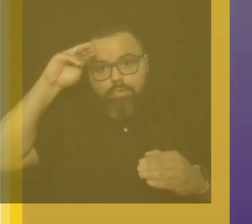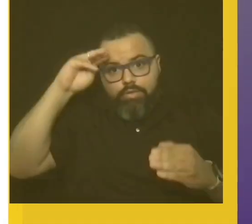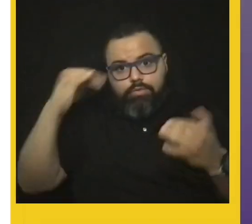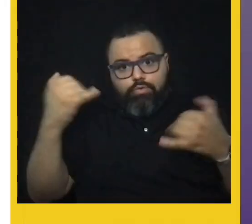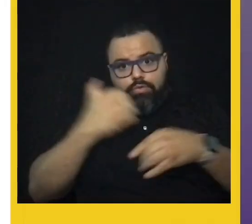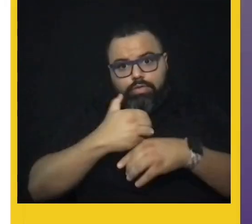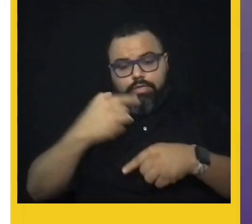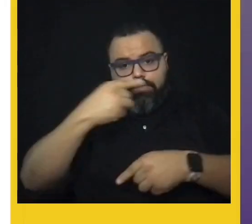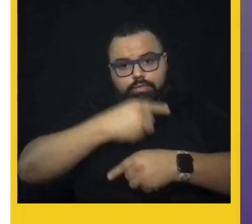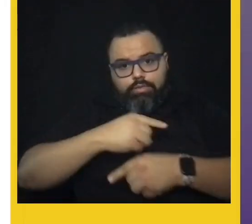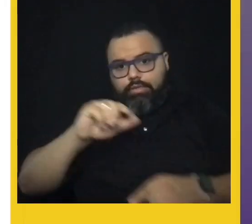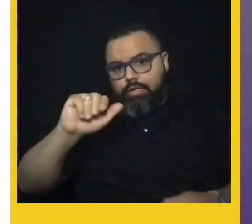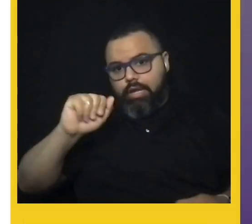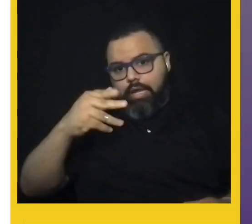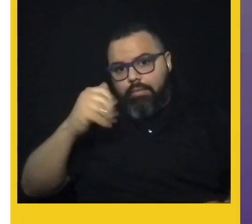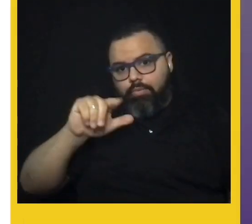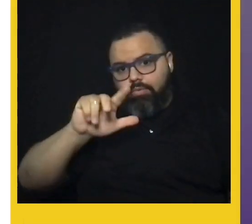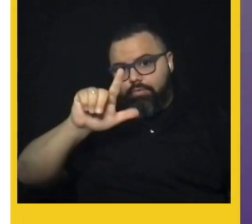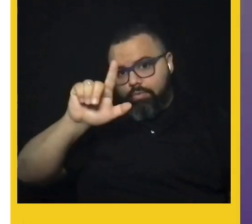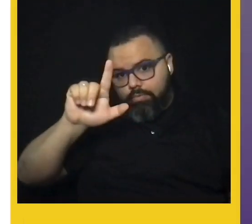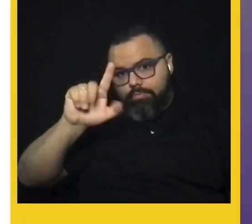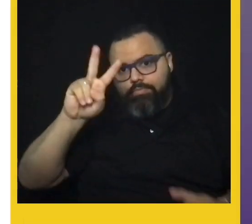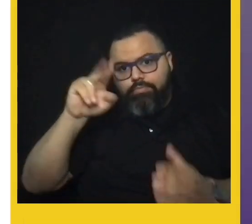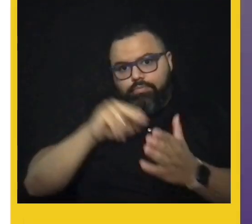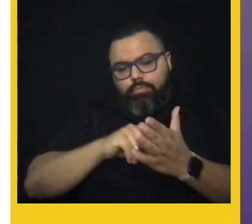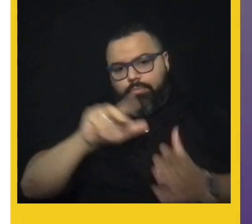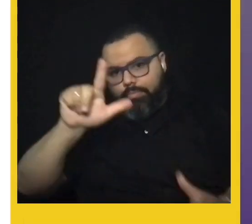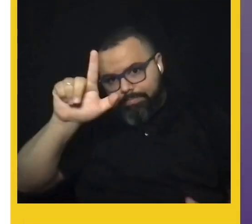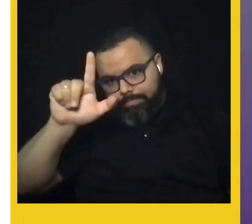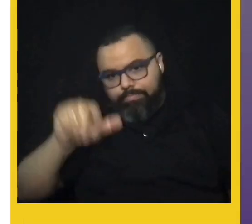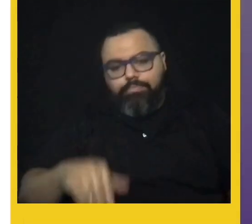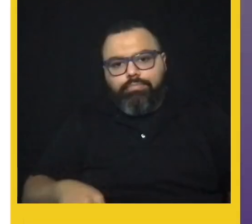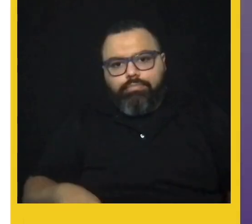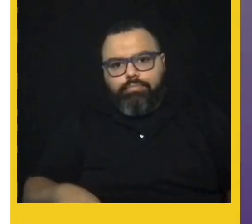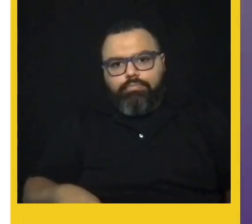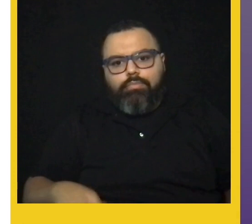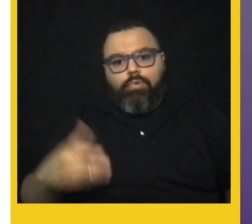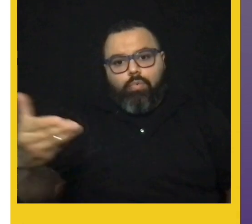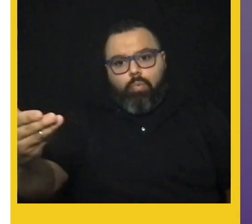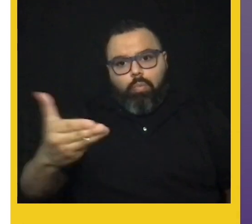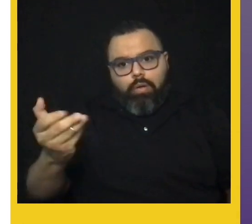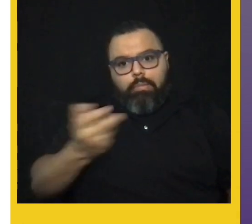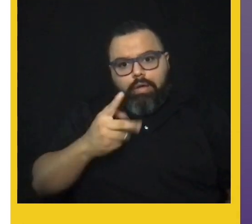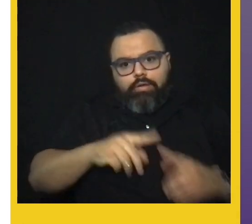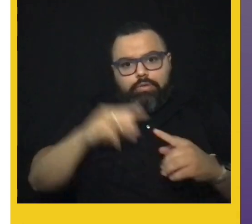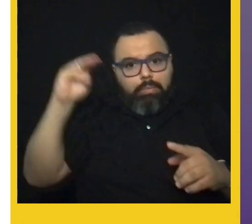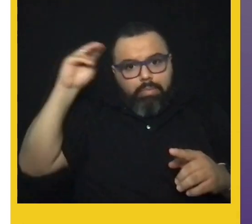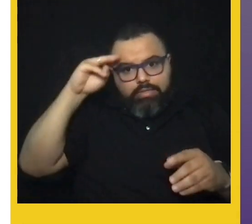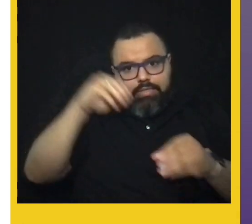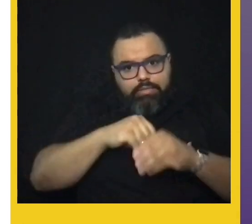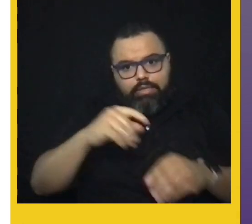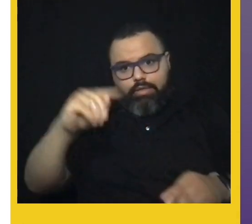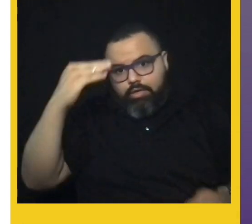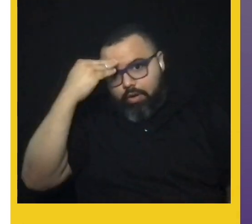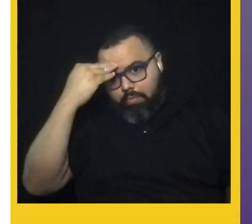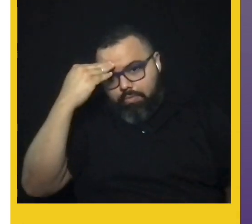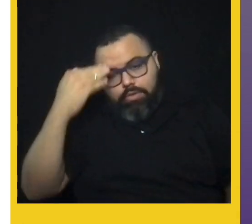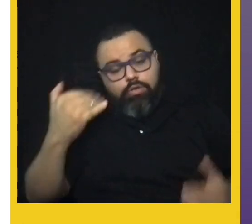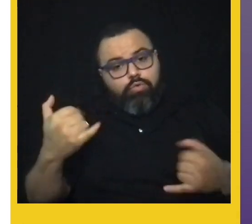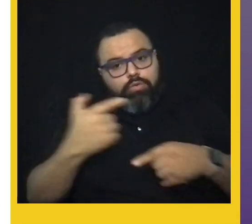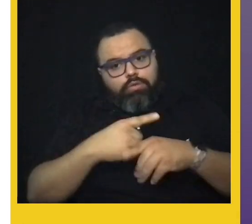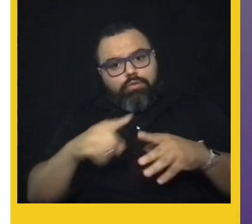Good morning, Mustangs. Today's date is April 21st, 2021. And welcome back to Mustangs in the